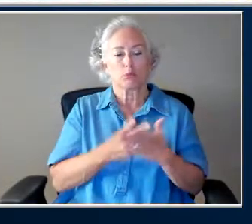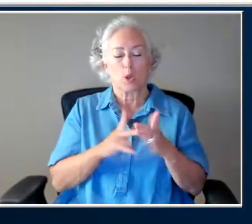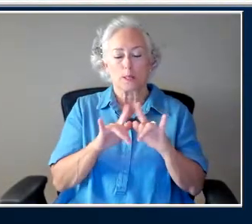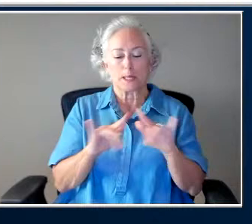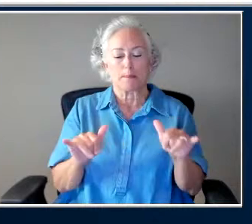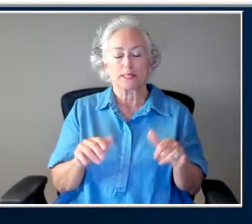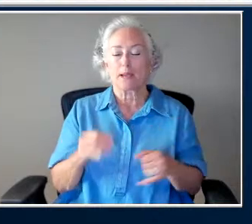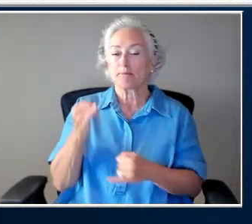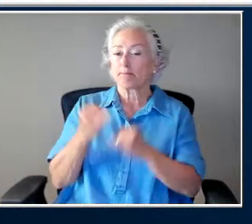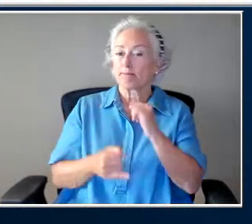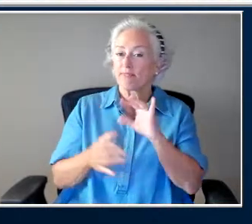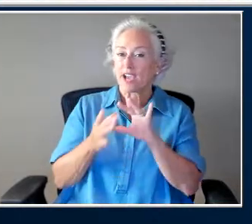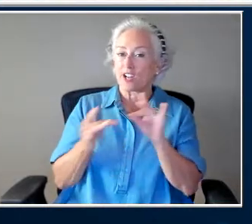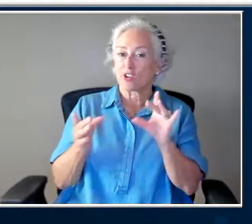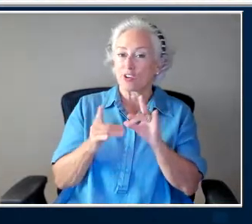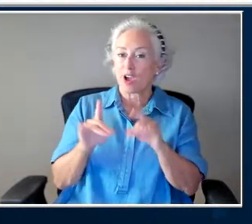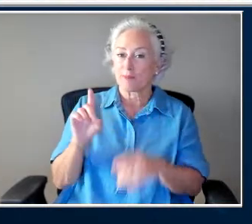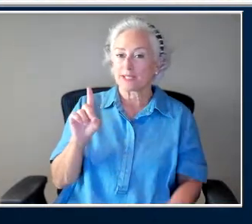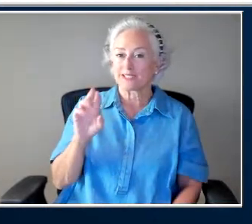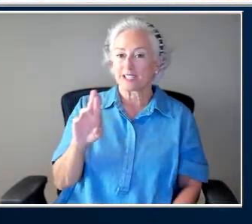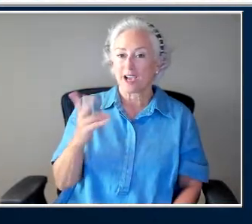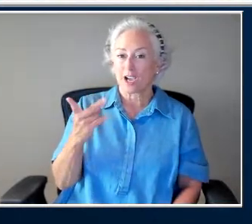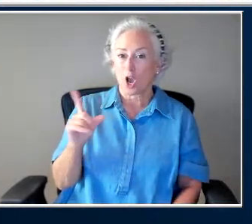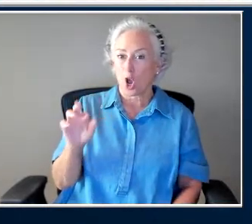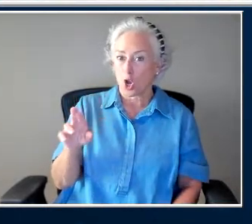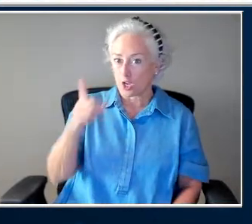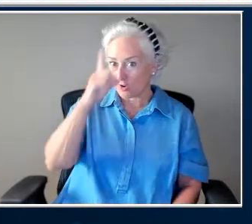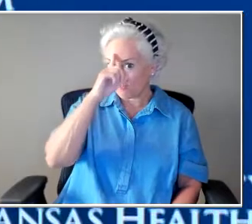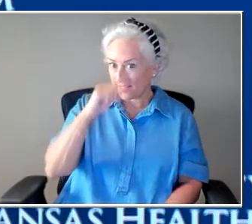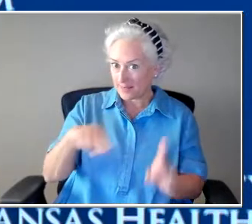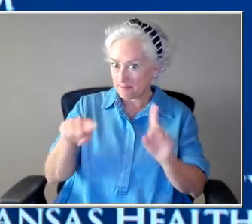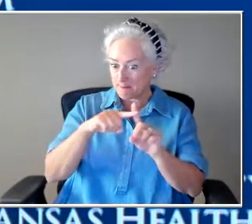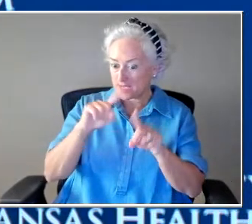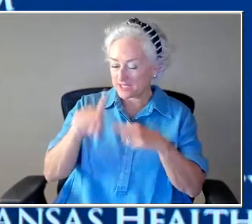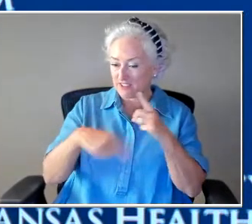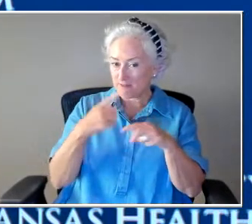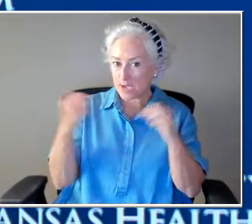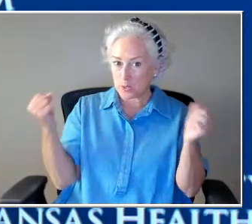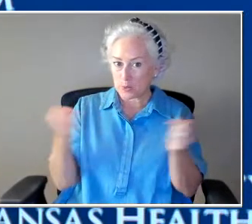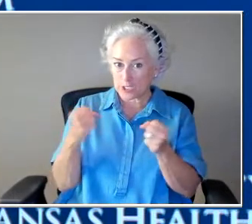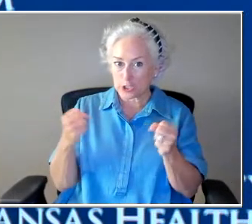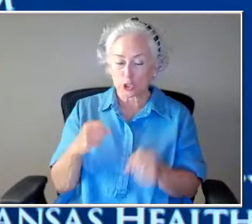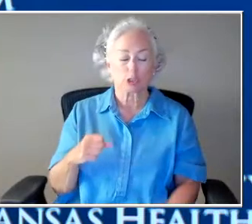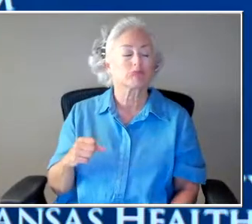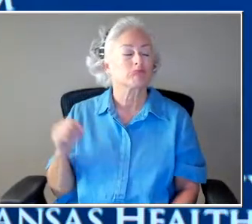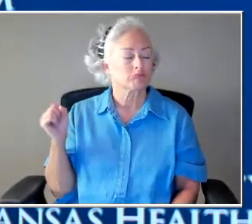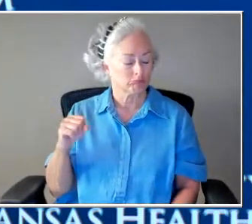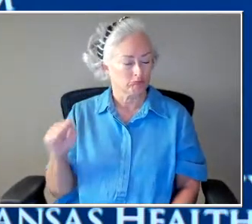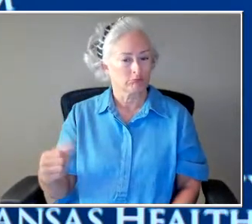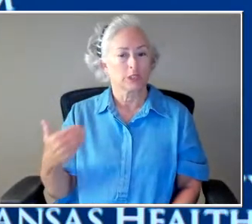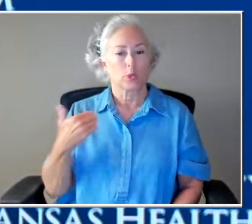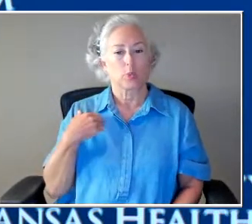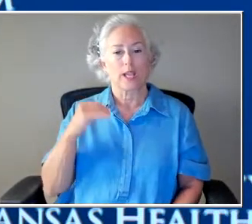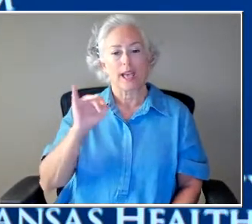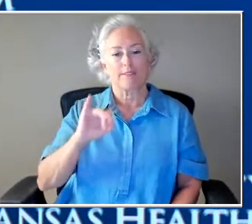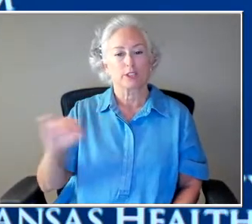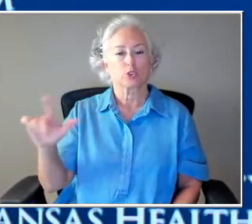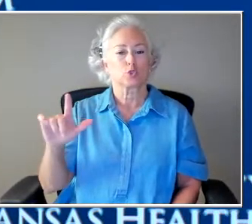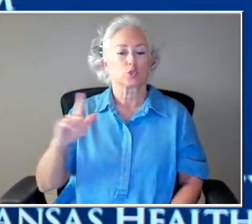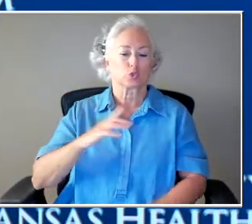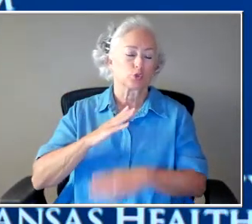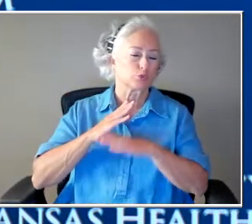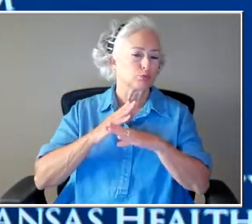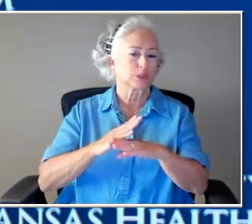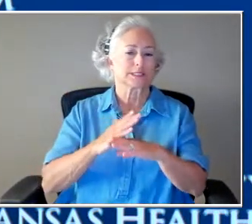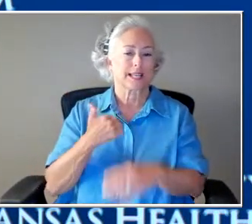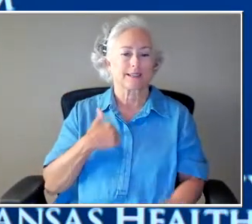Hawk, you feeling optimistic as we head into the fall and winter? I certainly am. We have the tools to protect us, especially